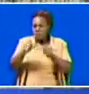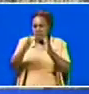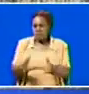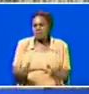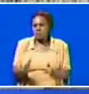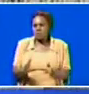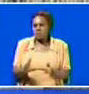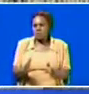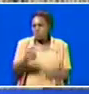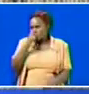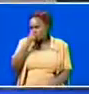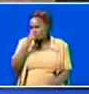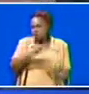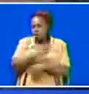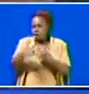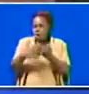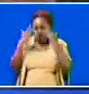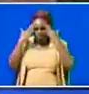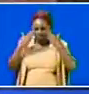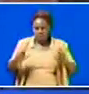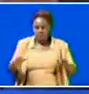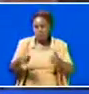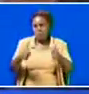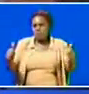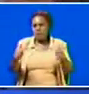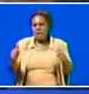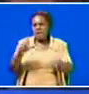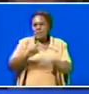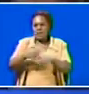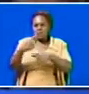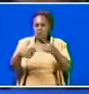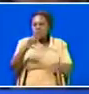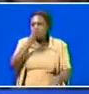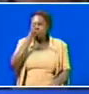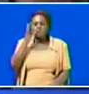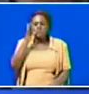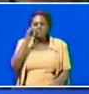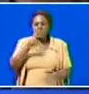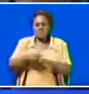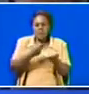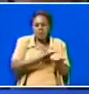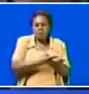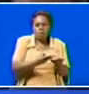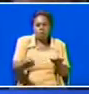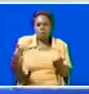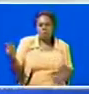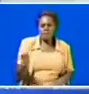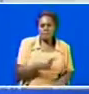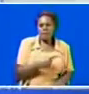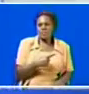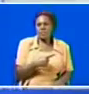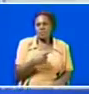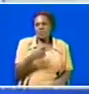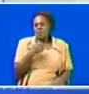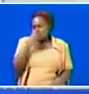his well wishes to all Muslims across the country as they continue to fast during the holy month of Ramadan. Wishing